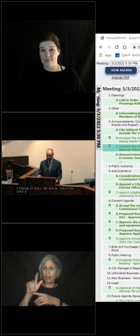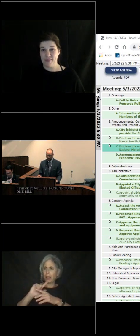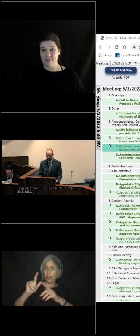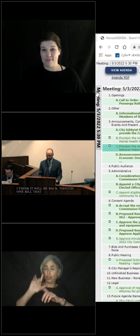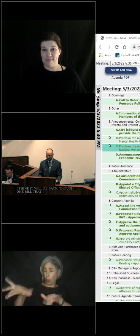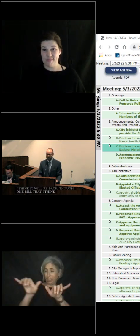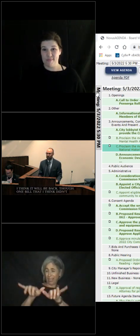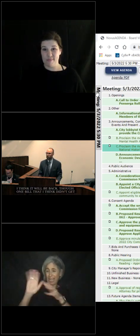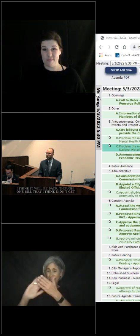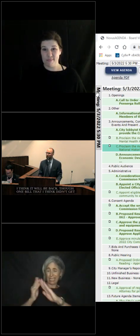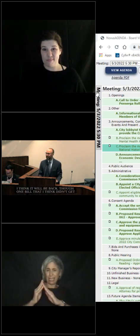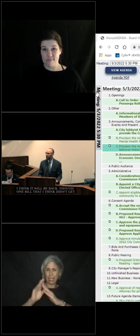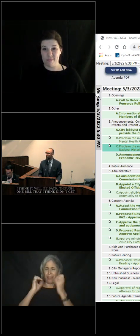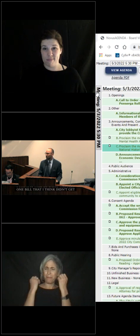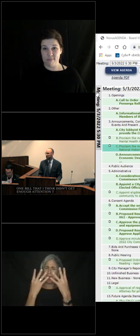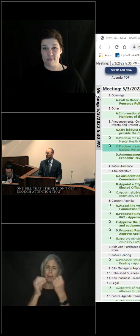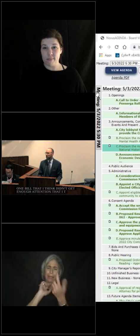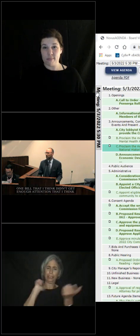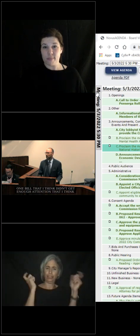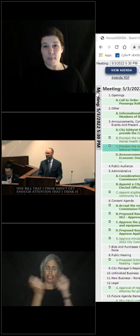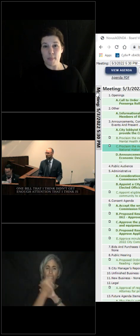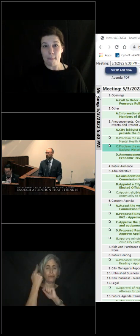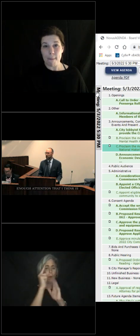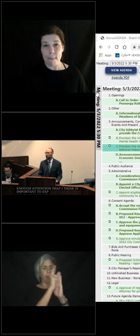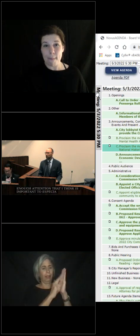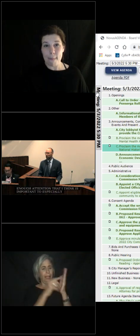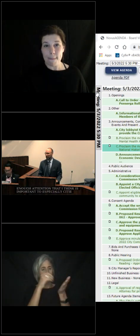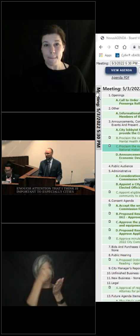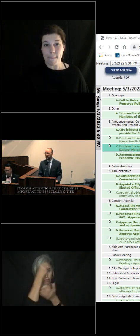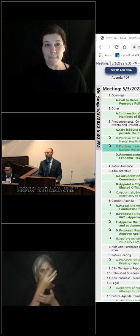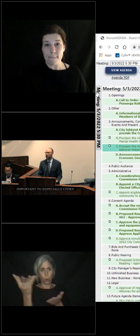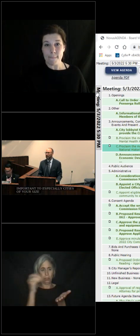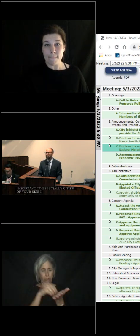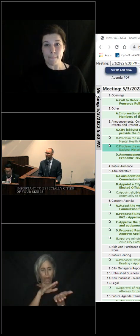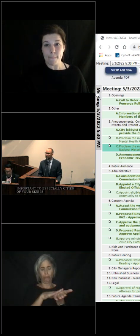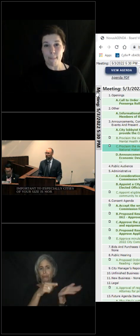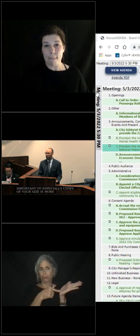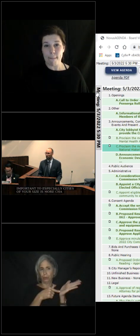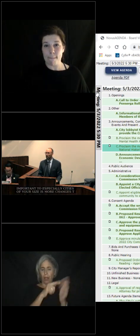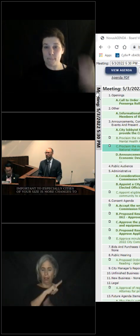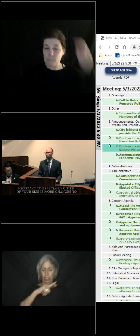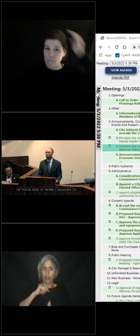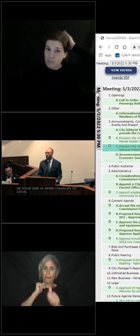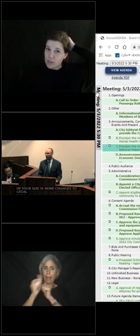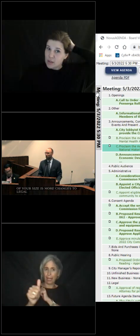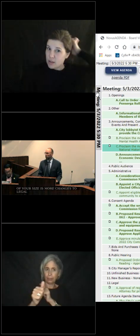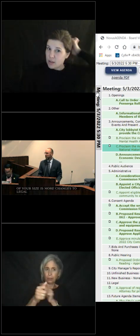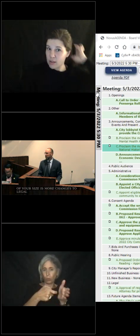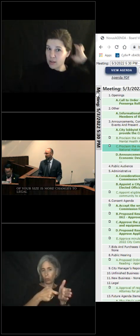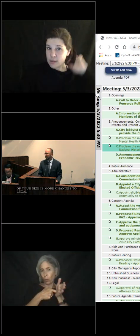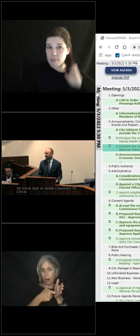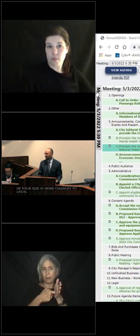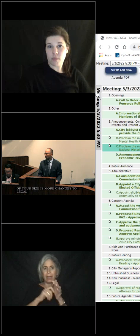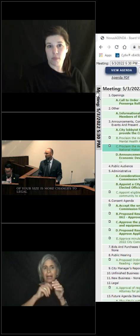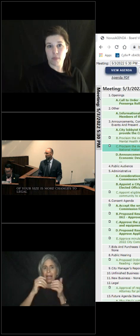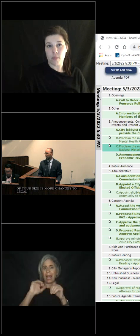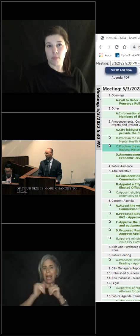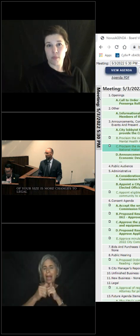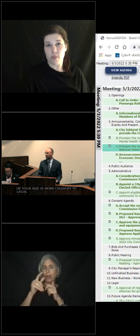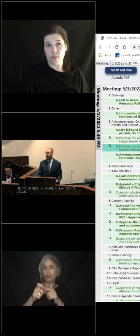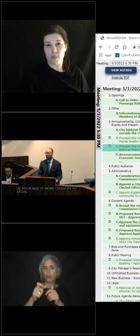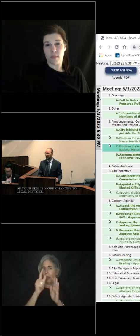is more changes to legal notices. Legislation was passed that changes the requirements for how you need to legally